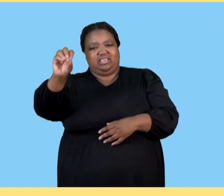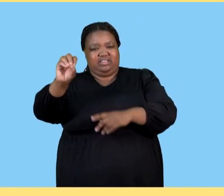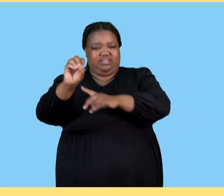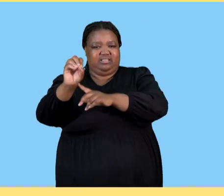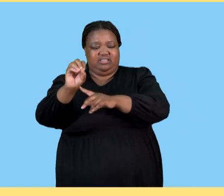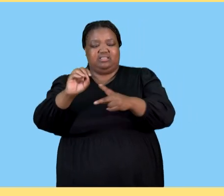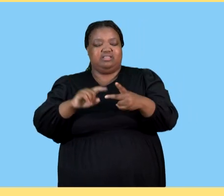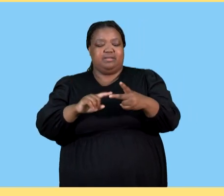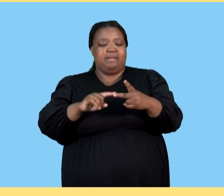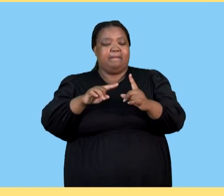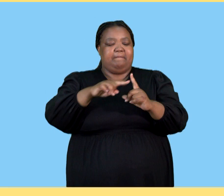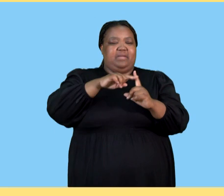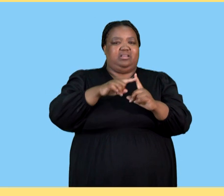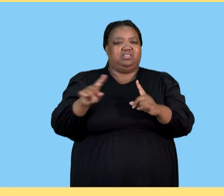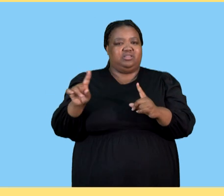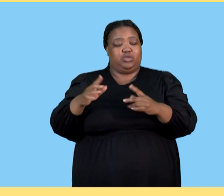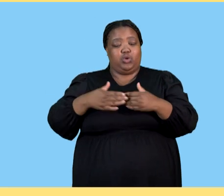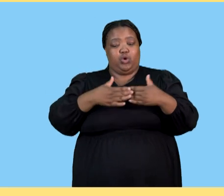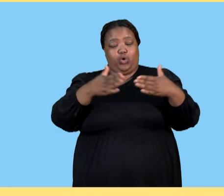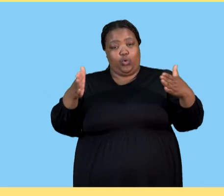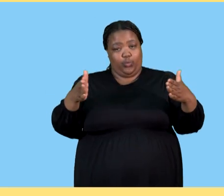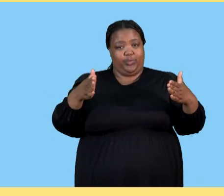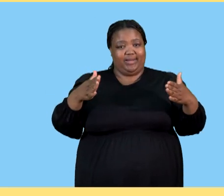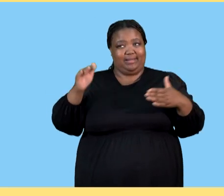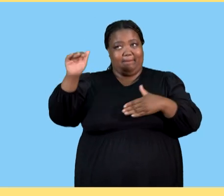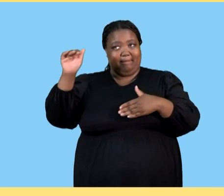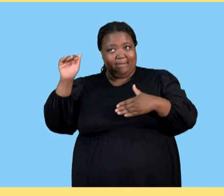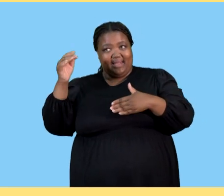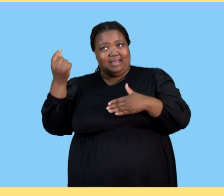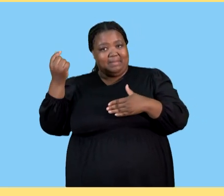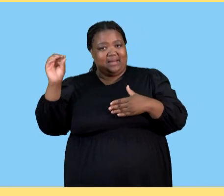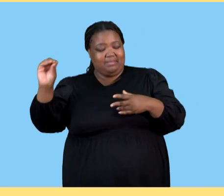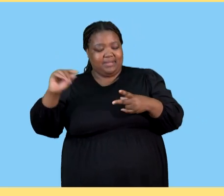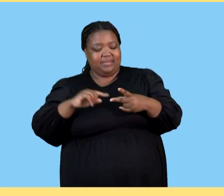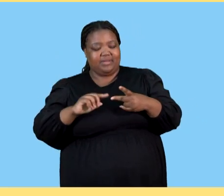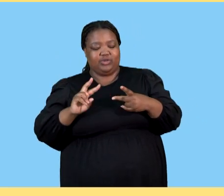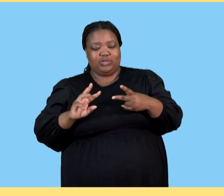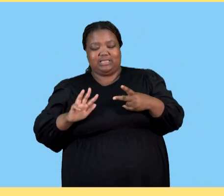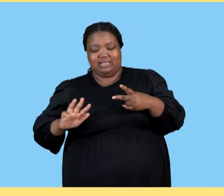32,660 plus the opening bank balance of